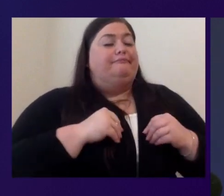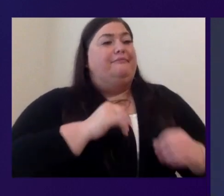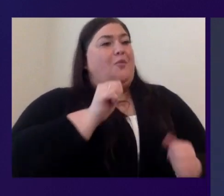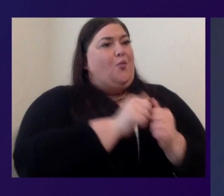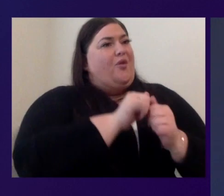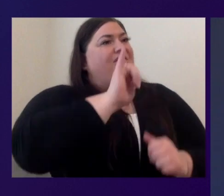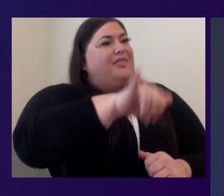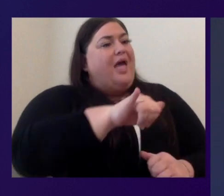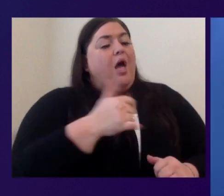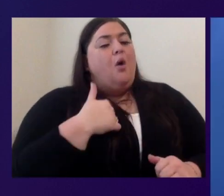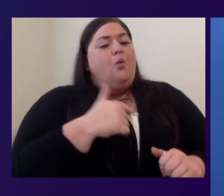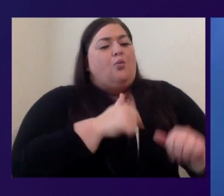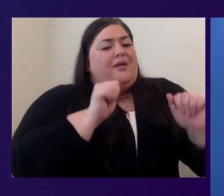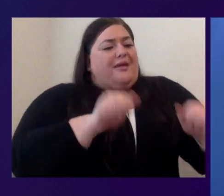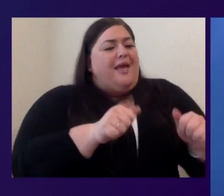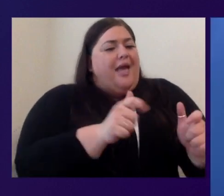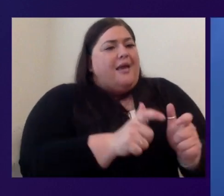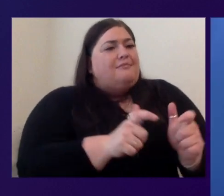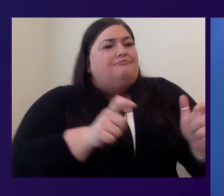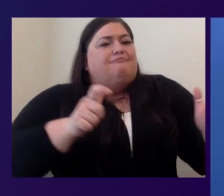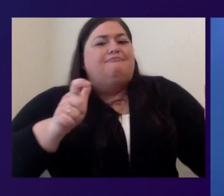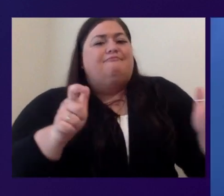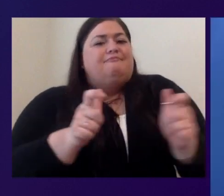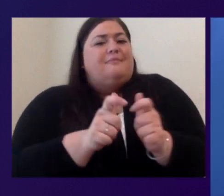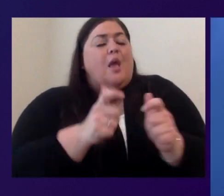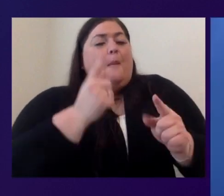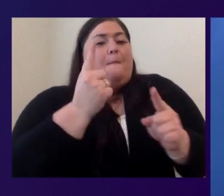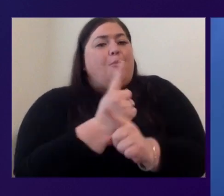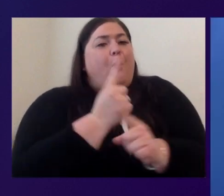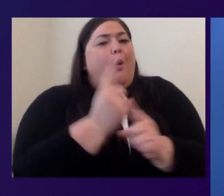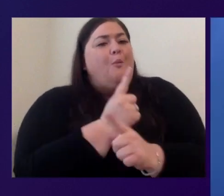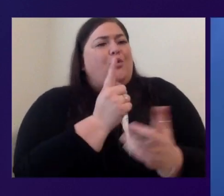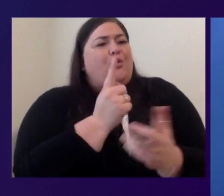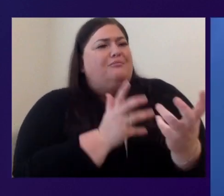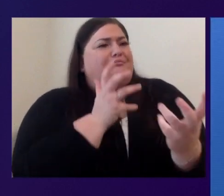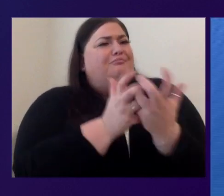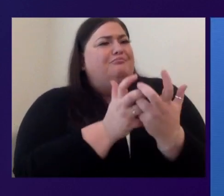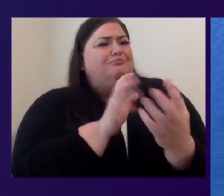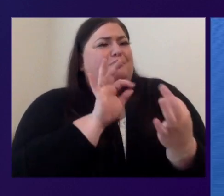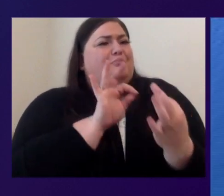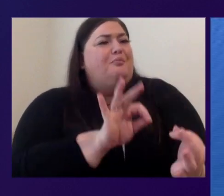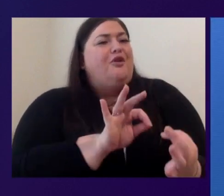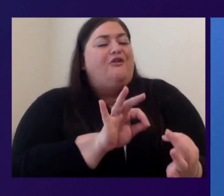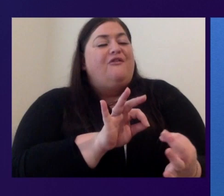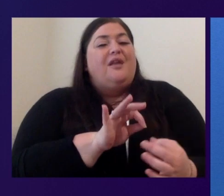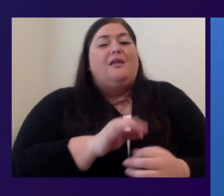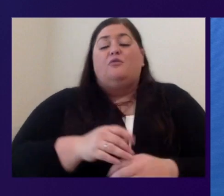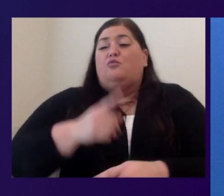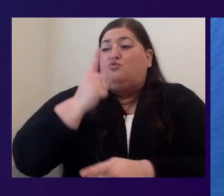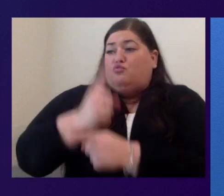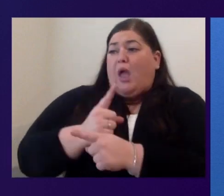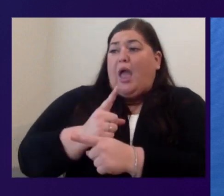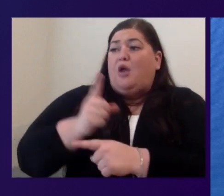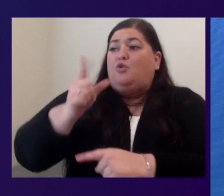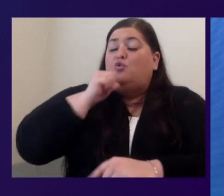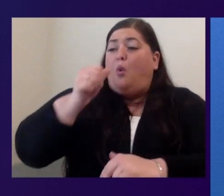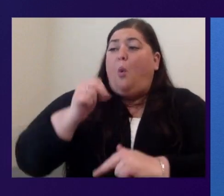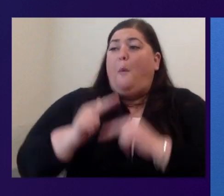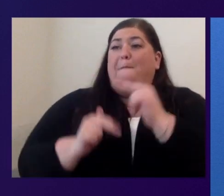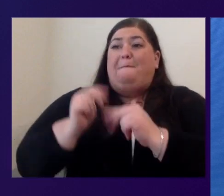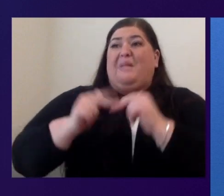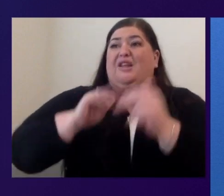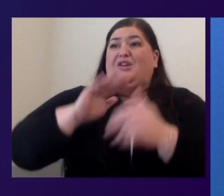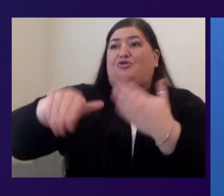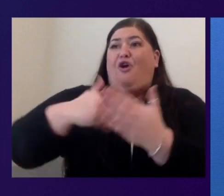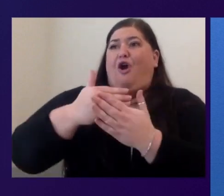appropriately and dynamically and appropriately, and it sounds like AppStream is going to help us do yeah, that. and you're not building it all up front, right? Right. You can grow as your demand